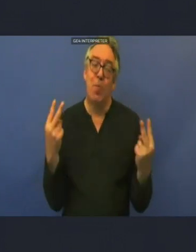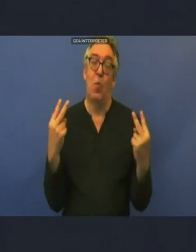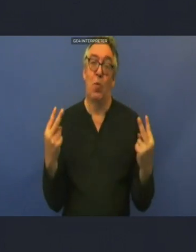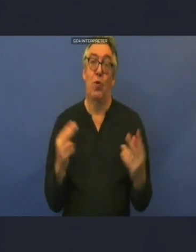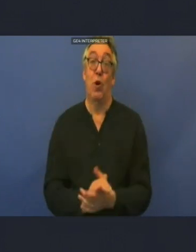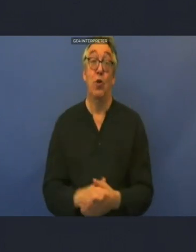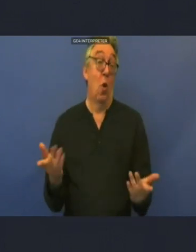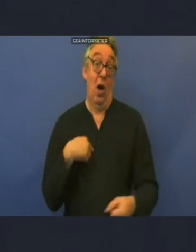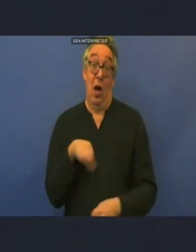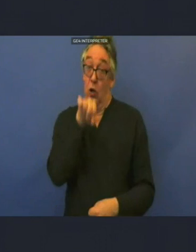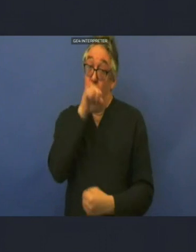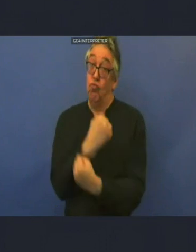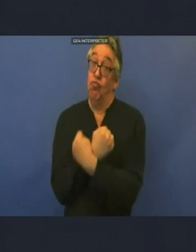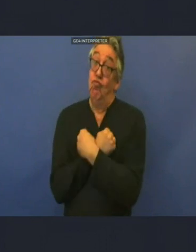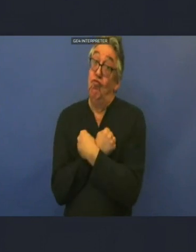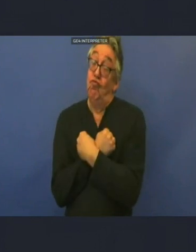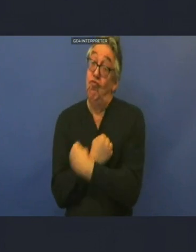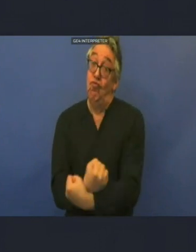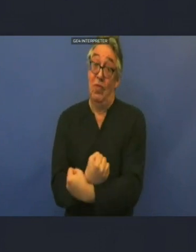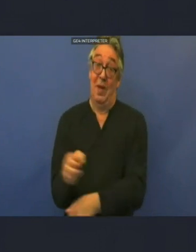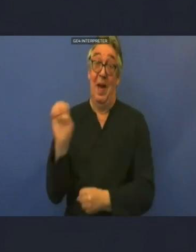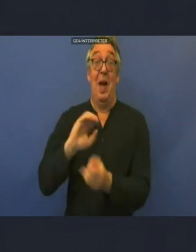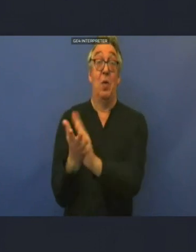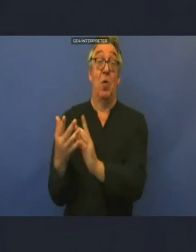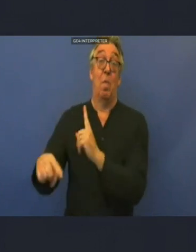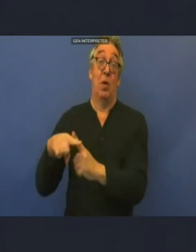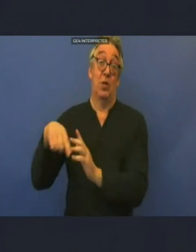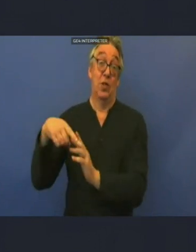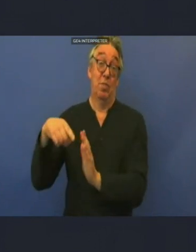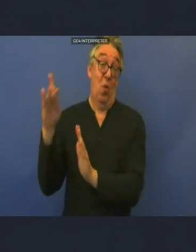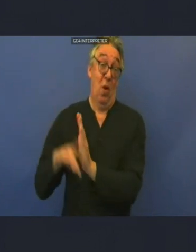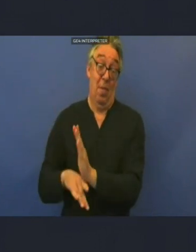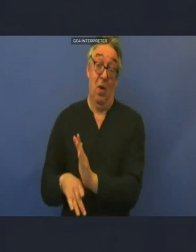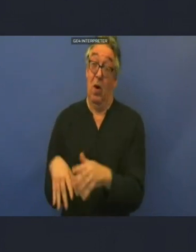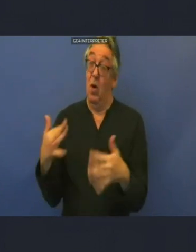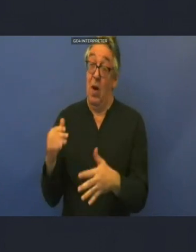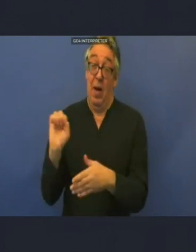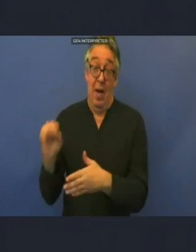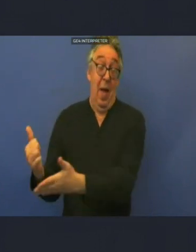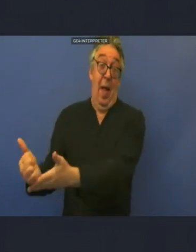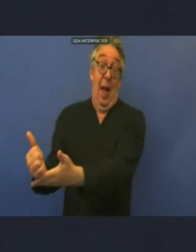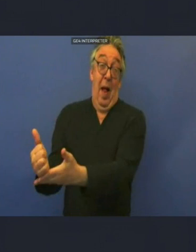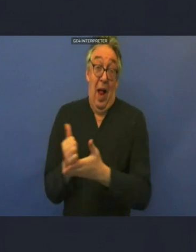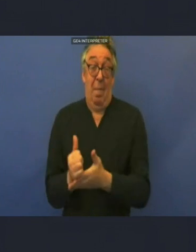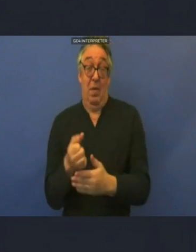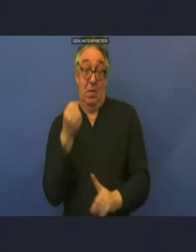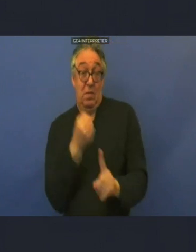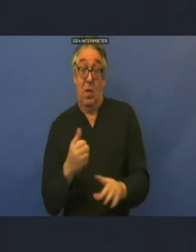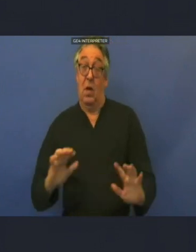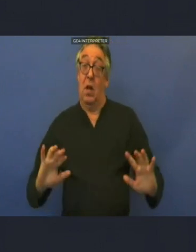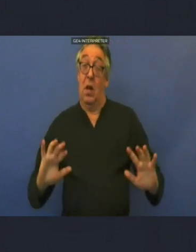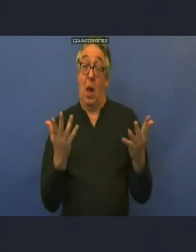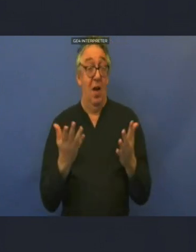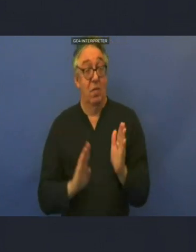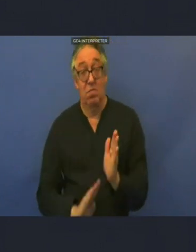Plus program. It is perfect to make a positive impact on people on the ground. We all know how difficult it is to